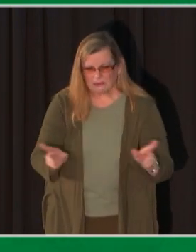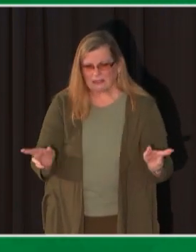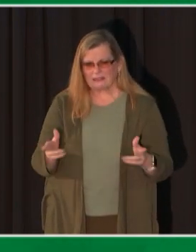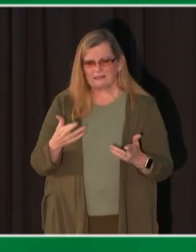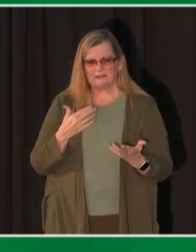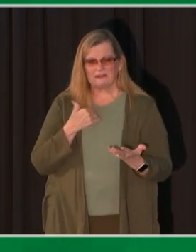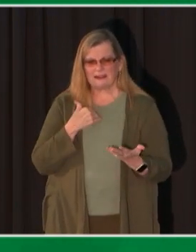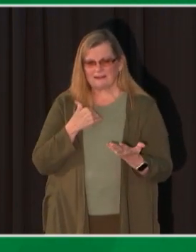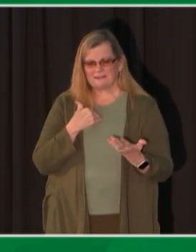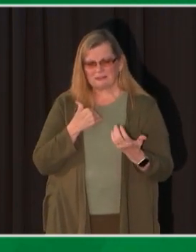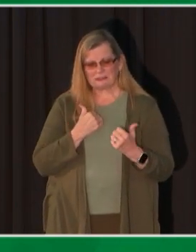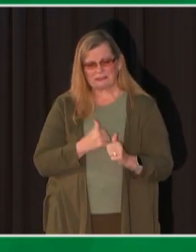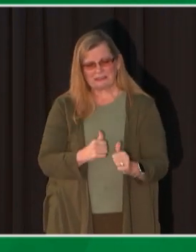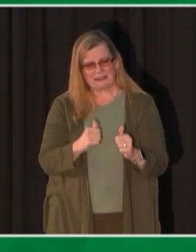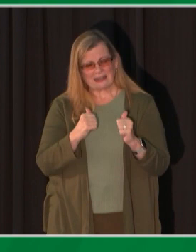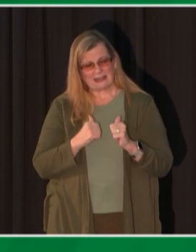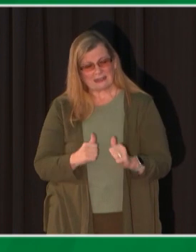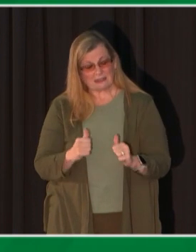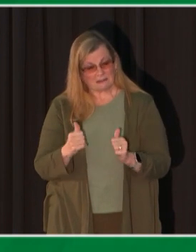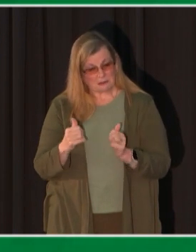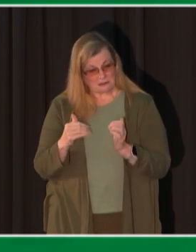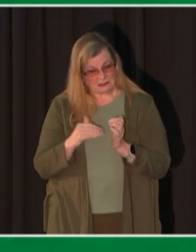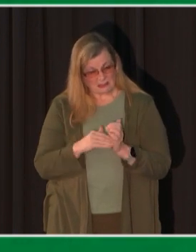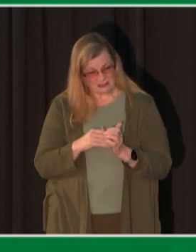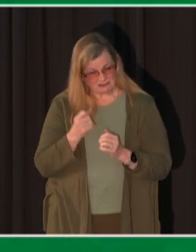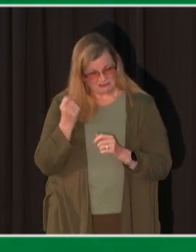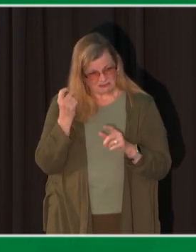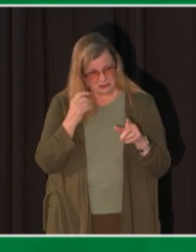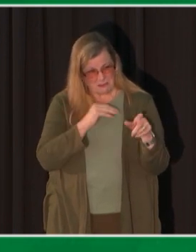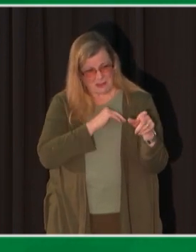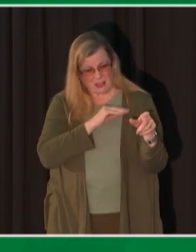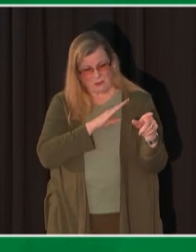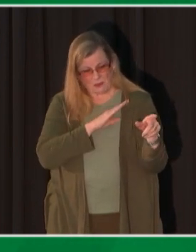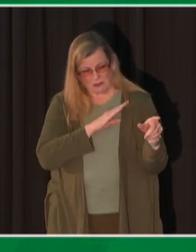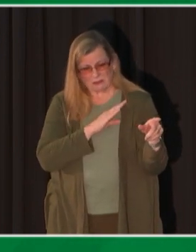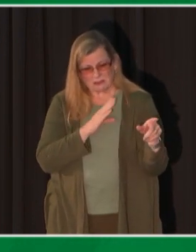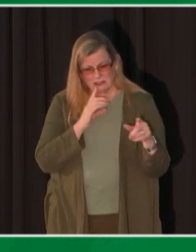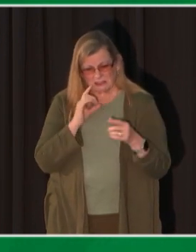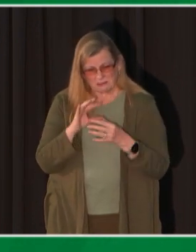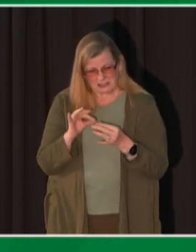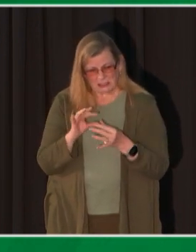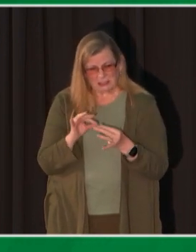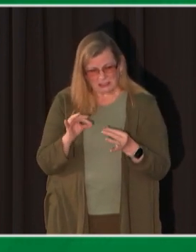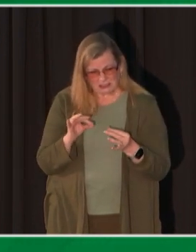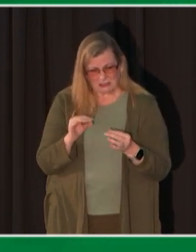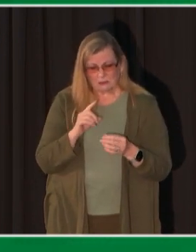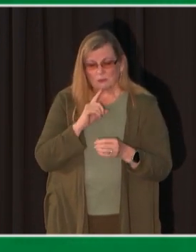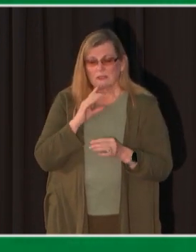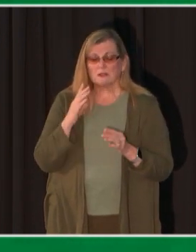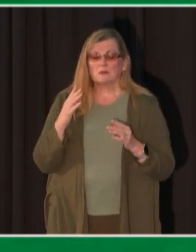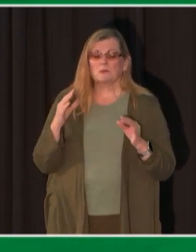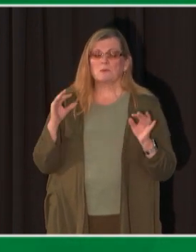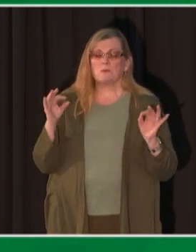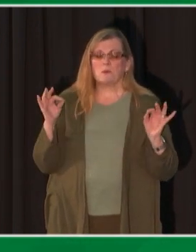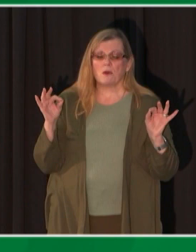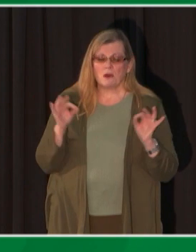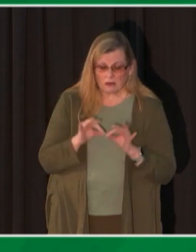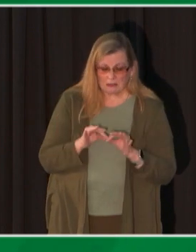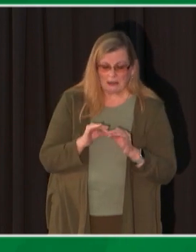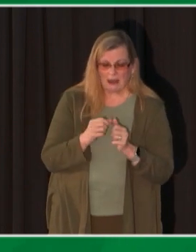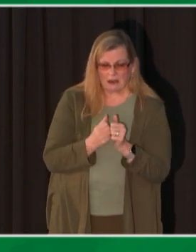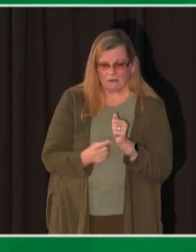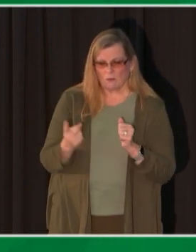mayor has said today, and the deputy mayor as well, it's important that we remain in close contact and communicate